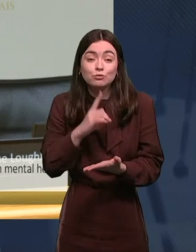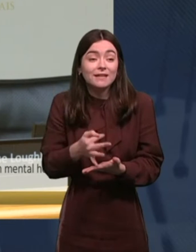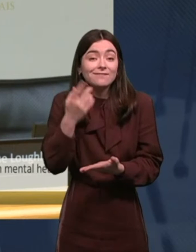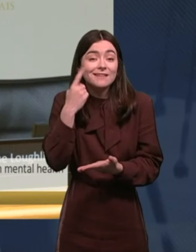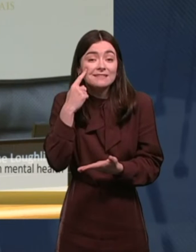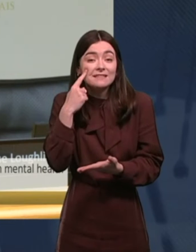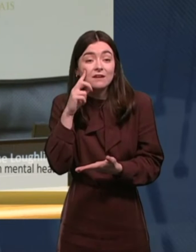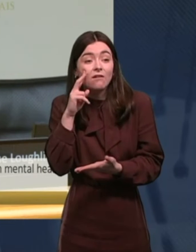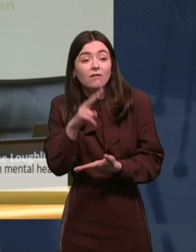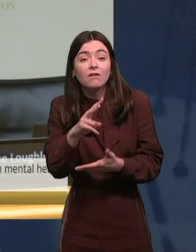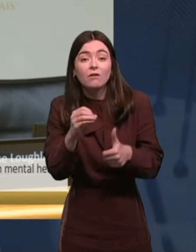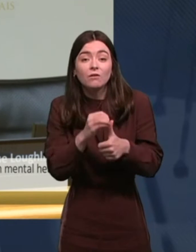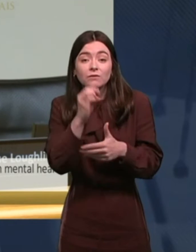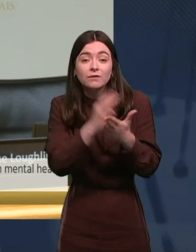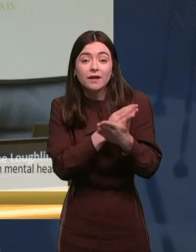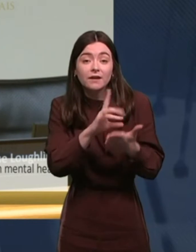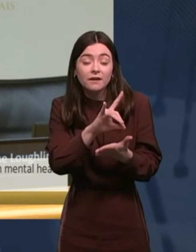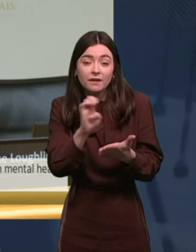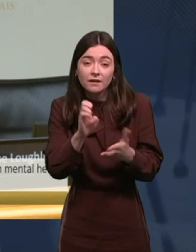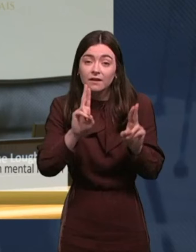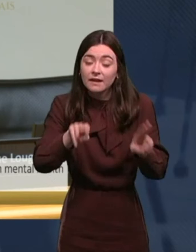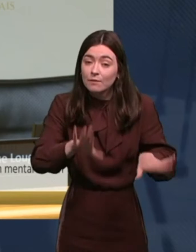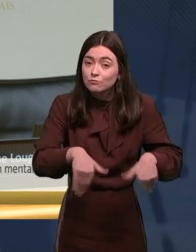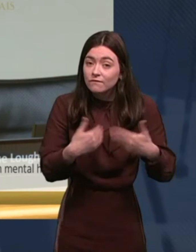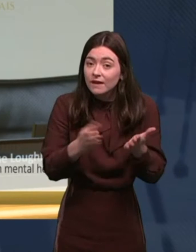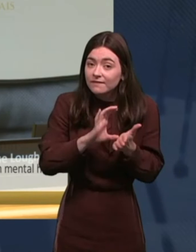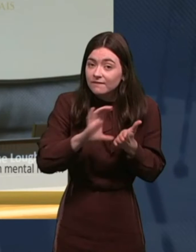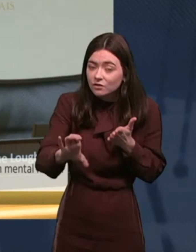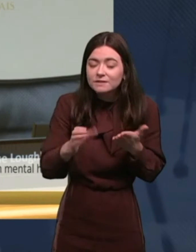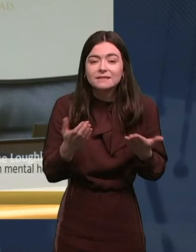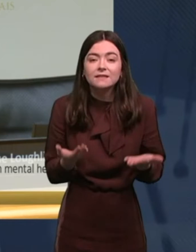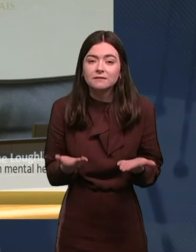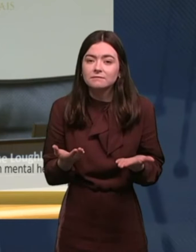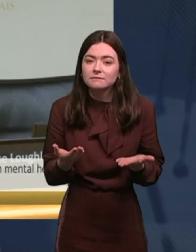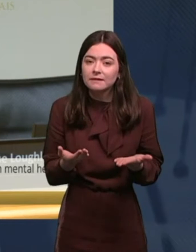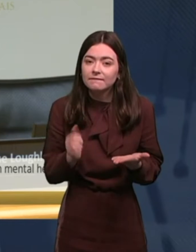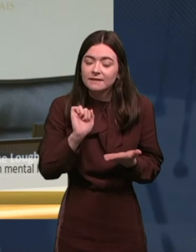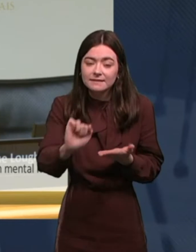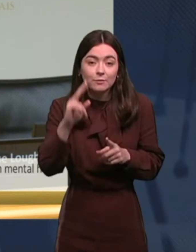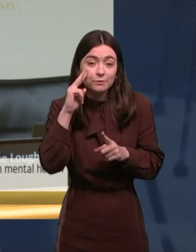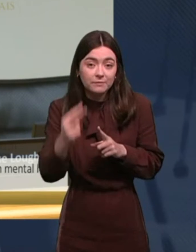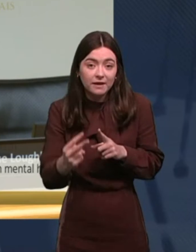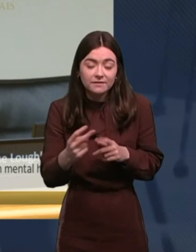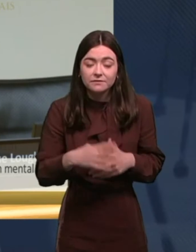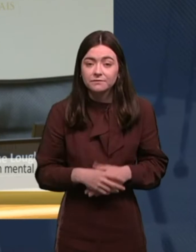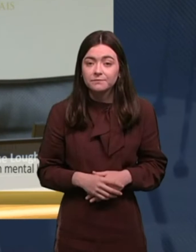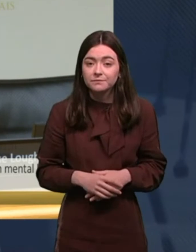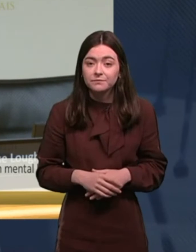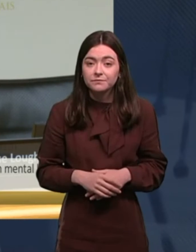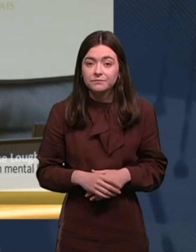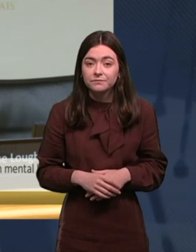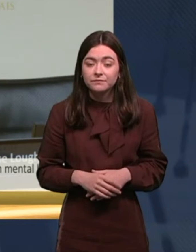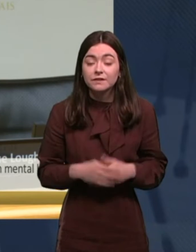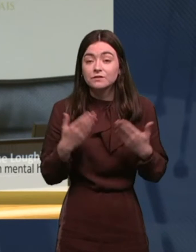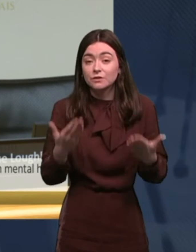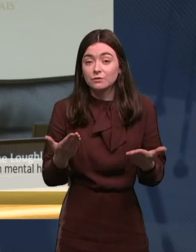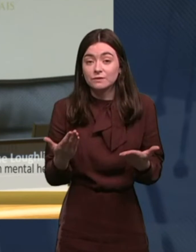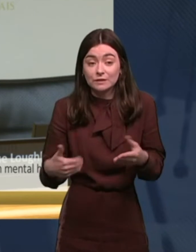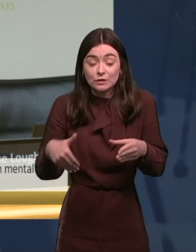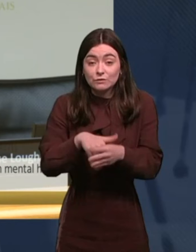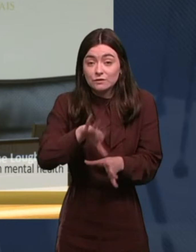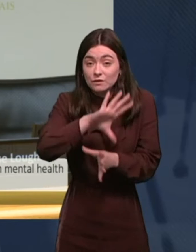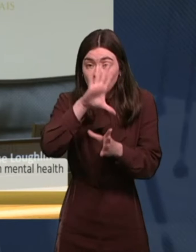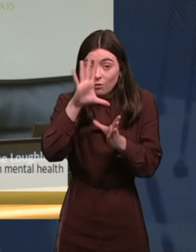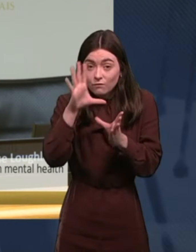side of the HSE, another division, could provide that funding, that will be the position they would take. So it's part of the bigger picture that